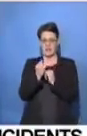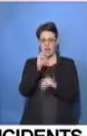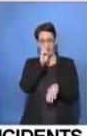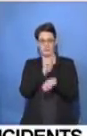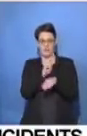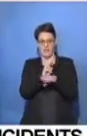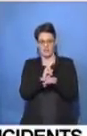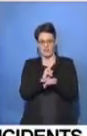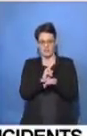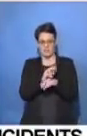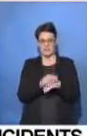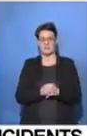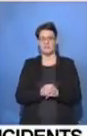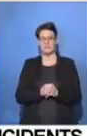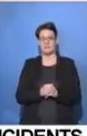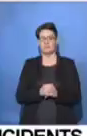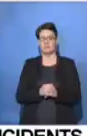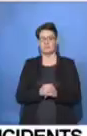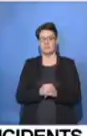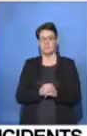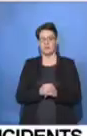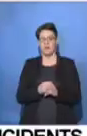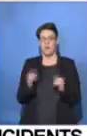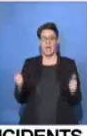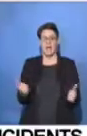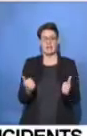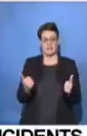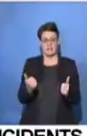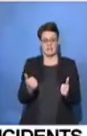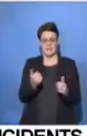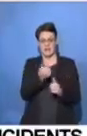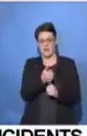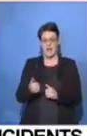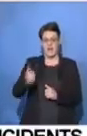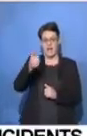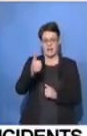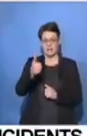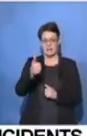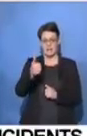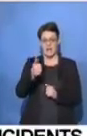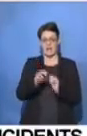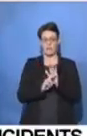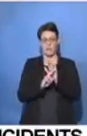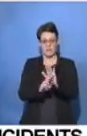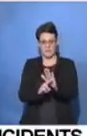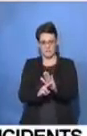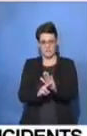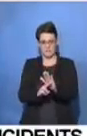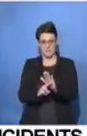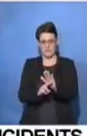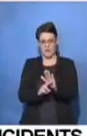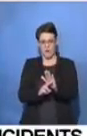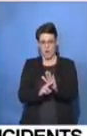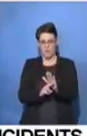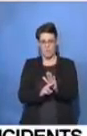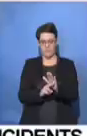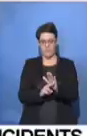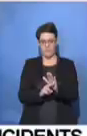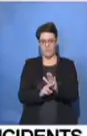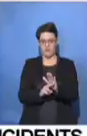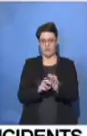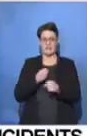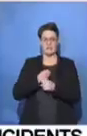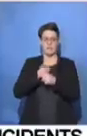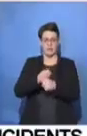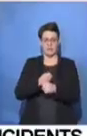Mission, Your Excellencies, heads and representatives of the diplomatic